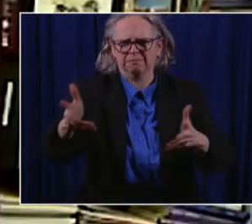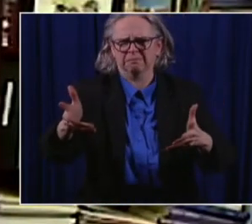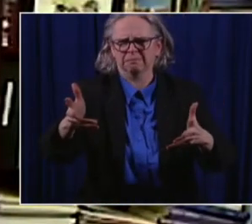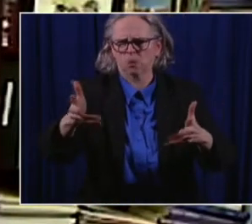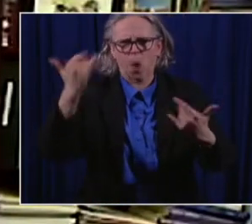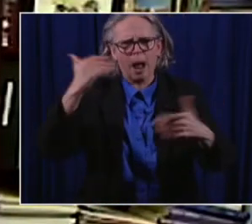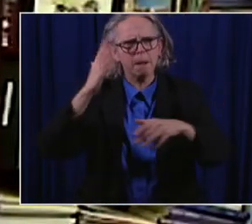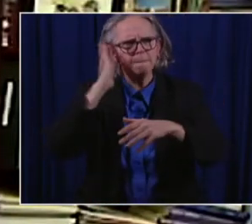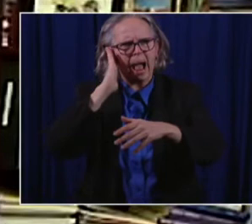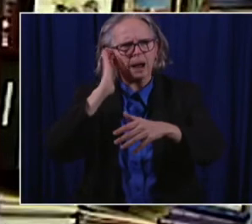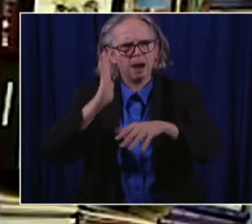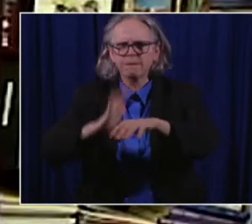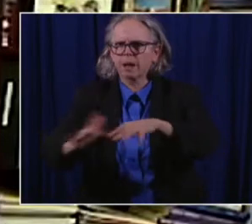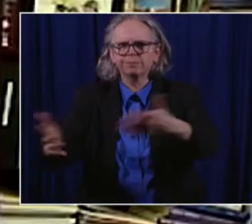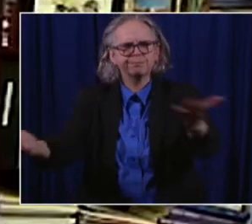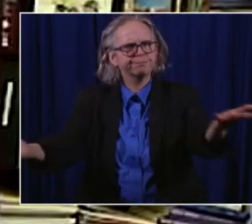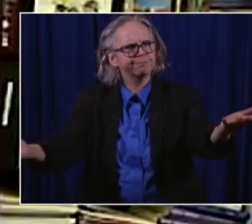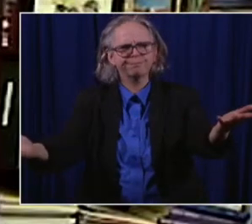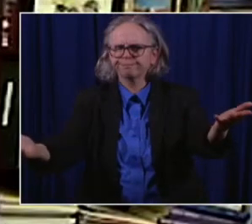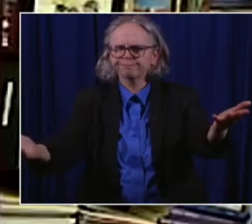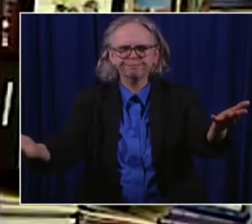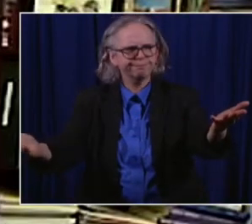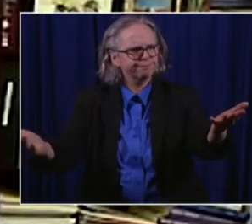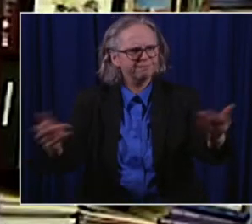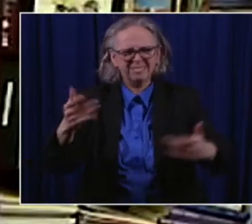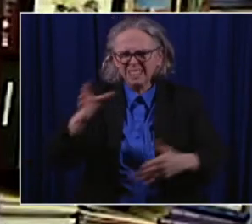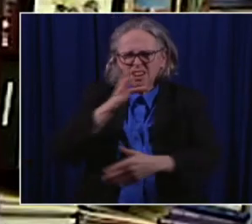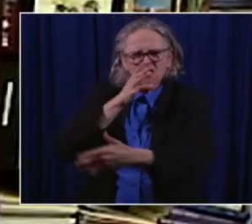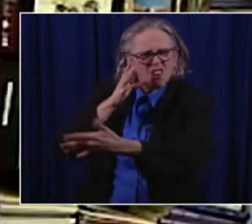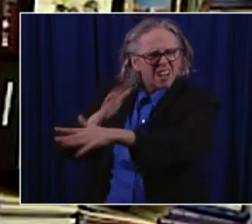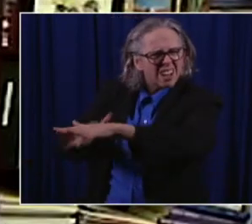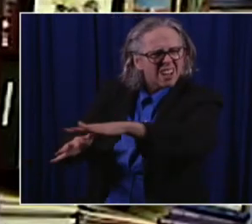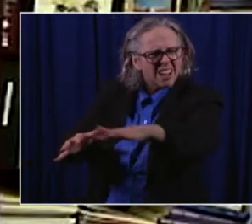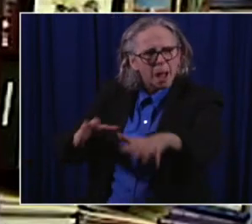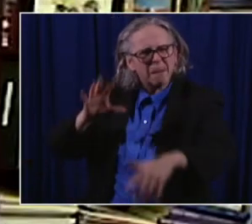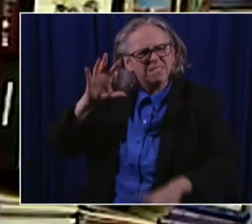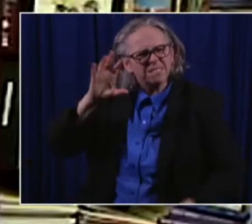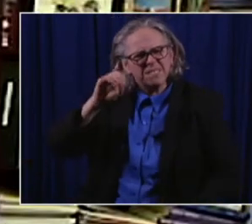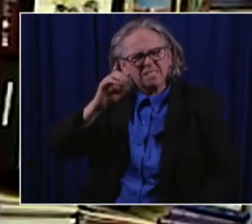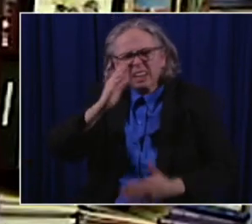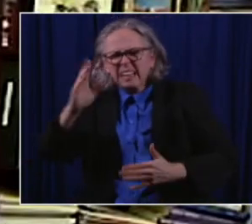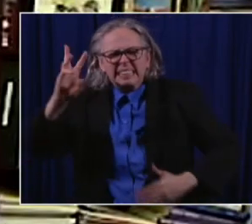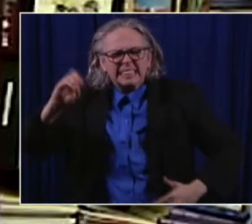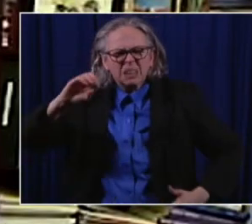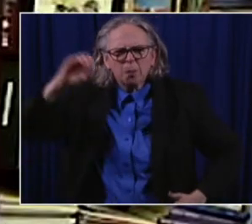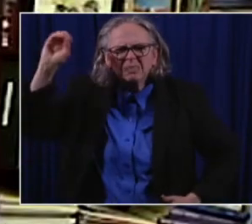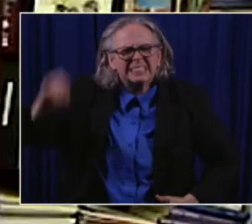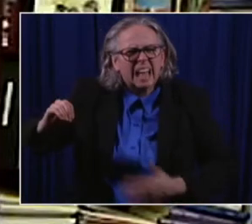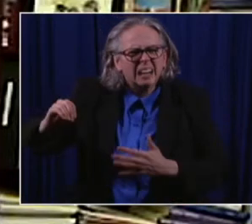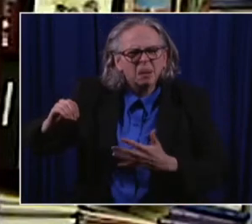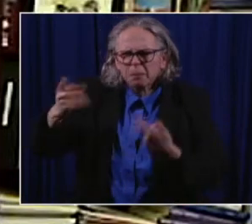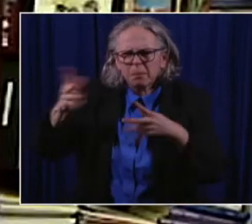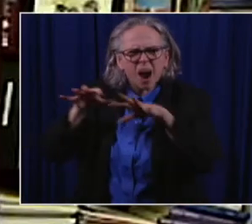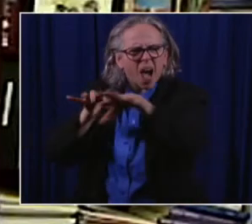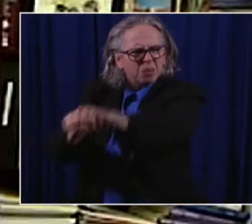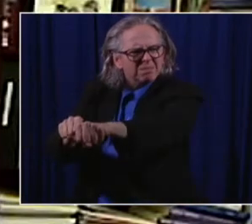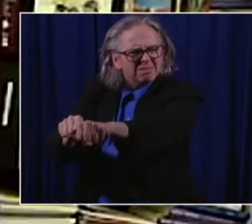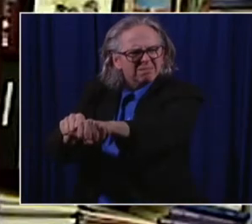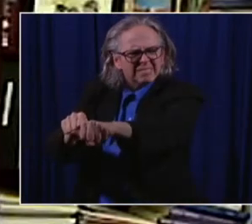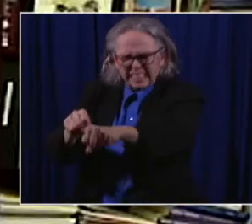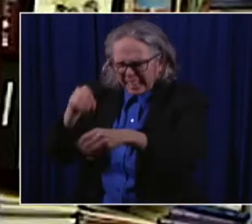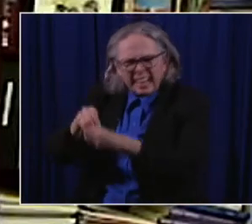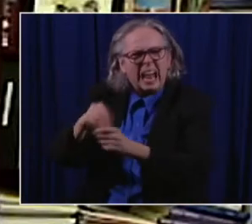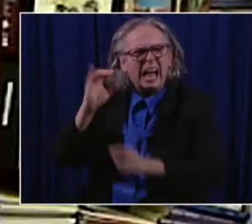rural hospitals, it's actually 50 to 60%. So more than 1 out of every 2 patients in the 2 rural regions of